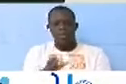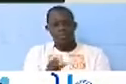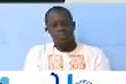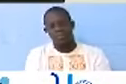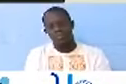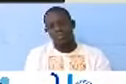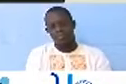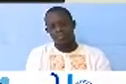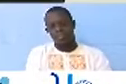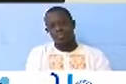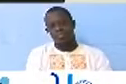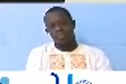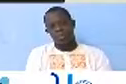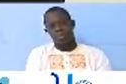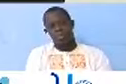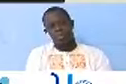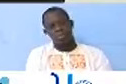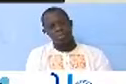ringe.